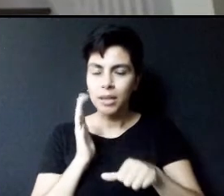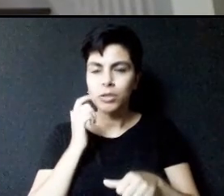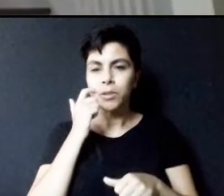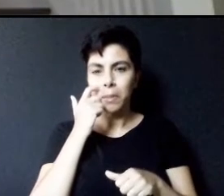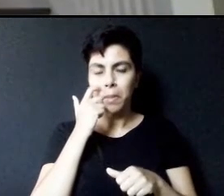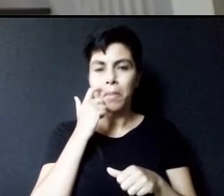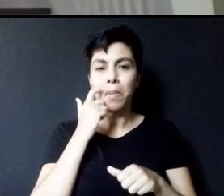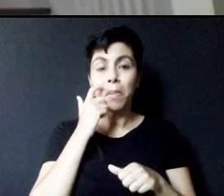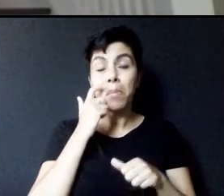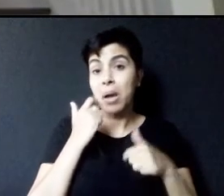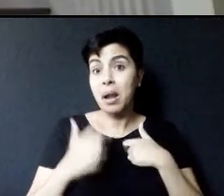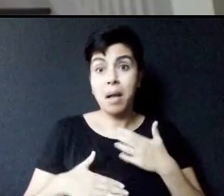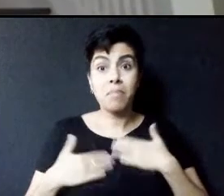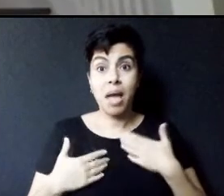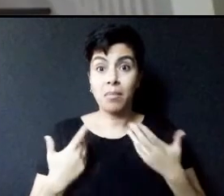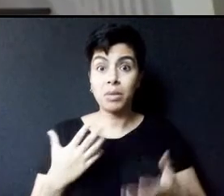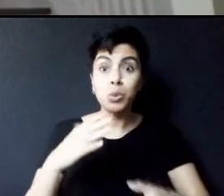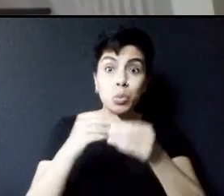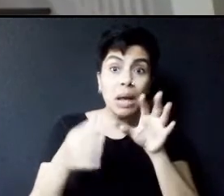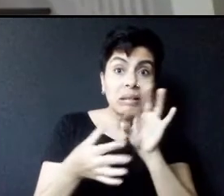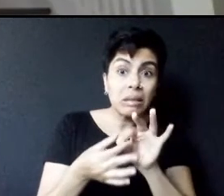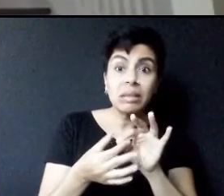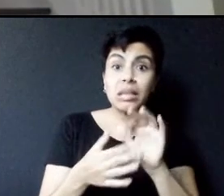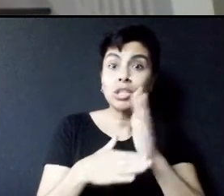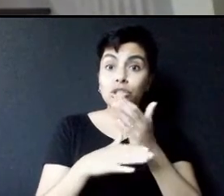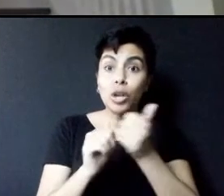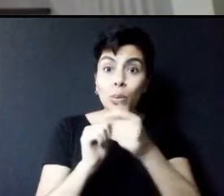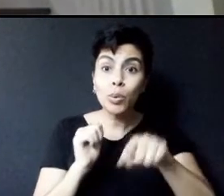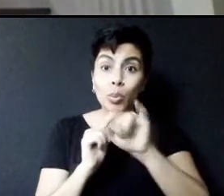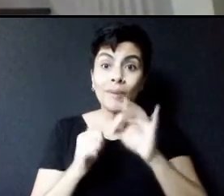page. But I'm happy to share the link